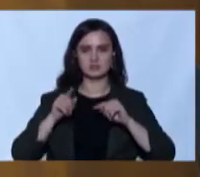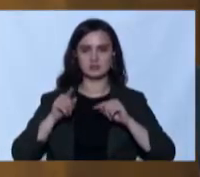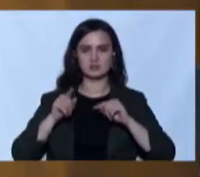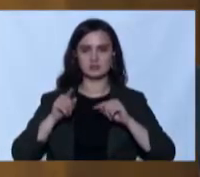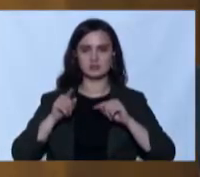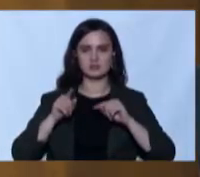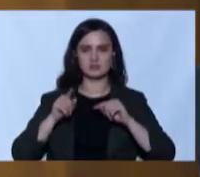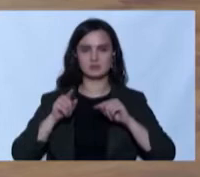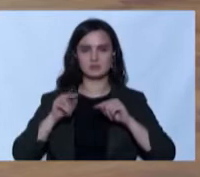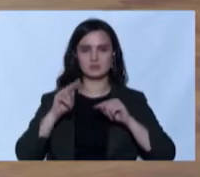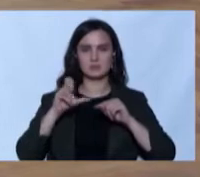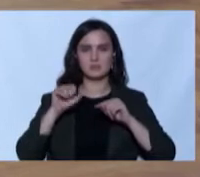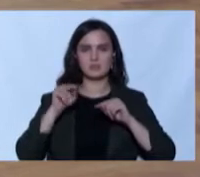the